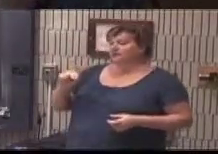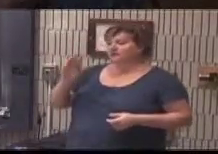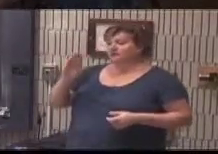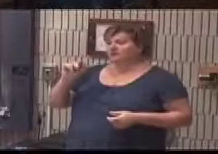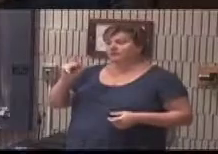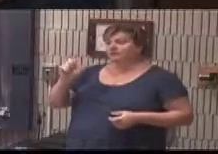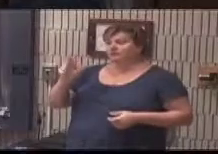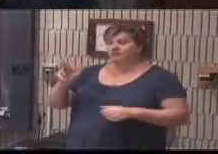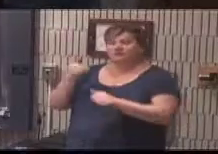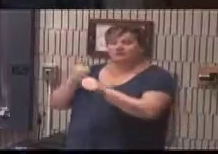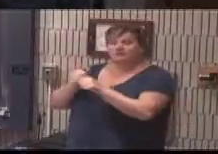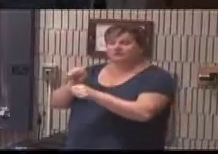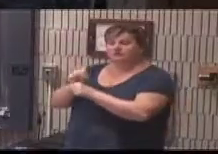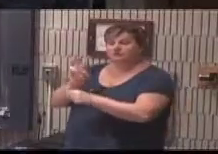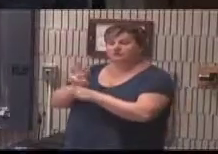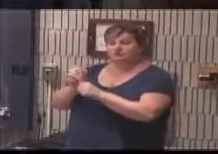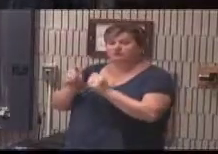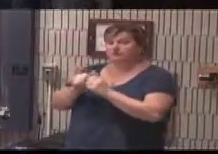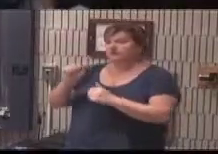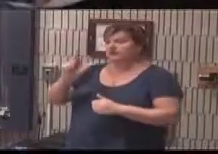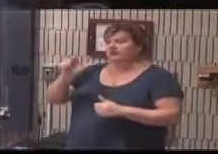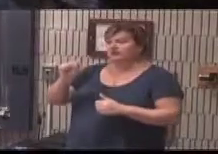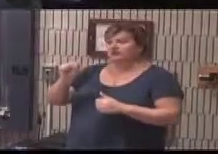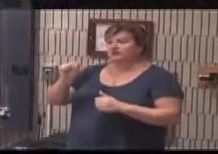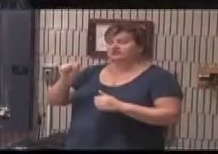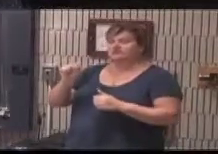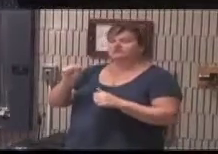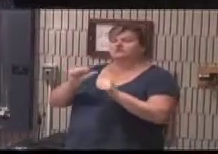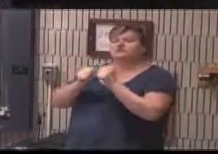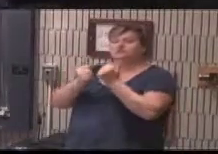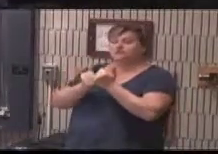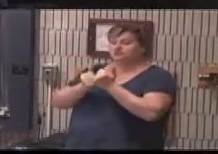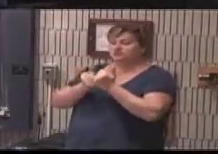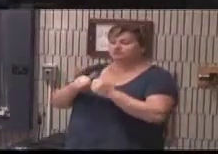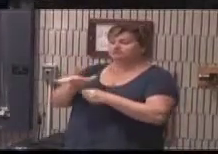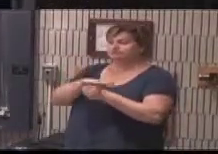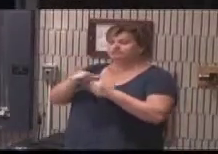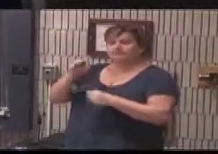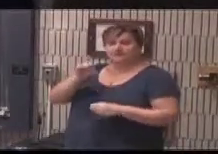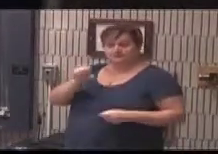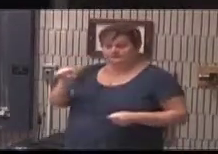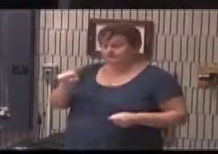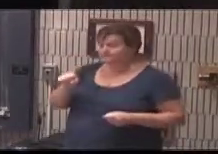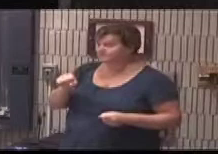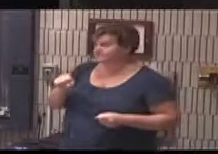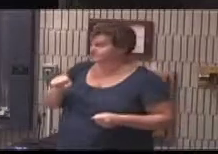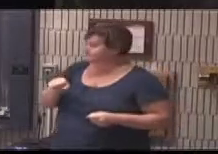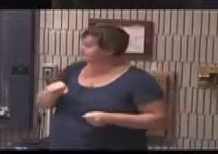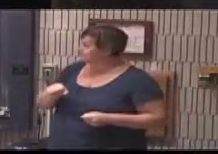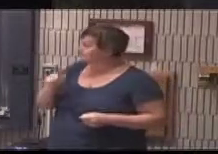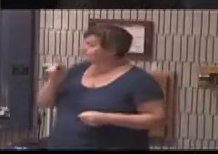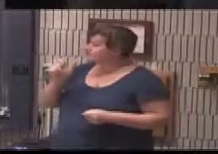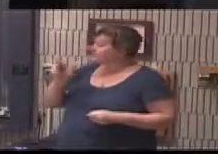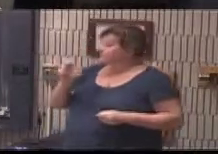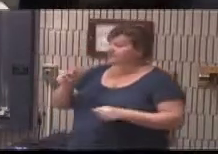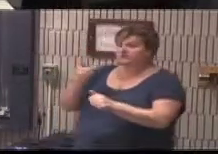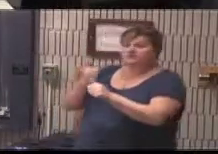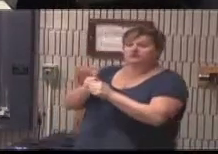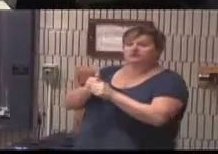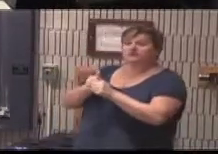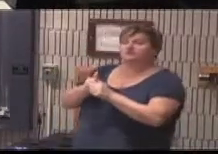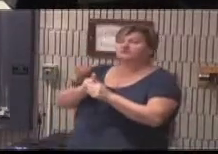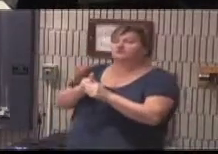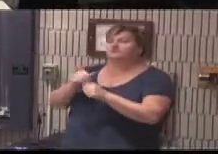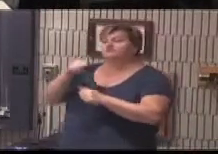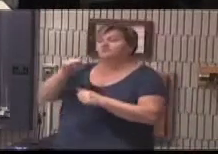worker with the ALS Association Massachusetts chapter. Karen has a master's in social work